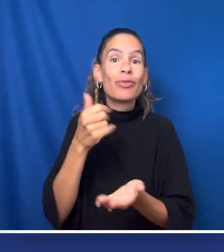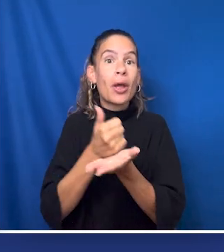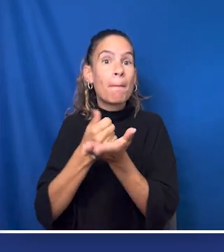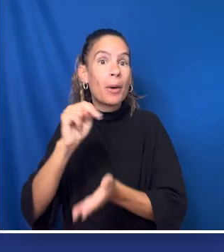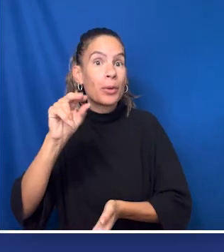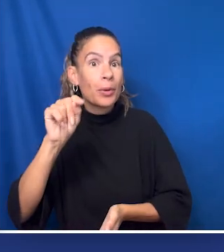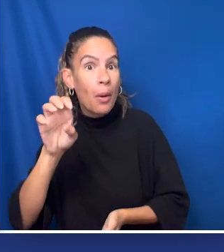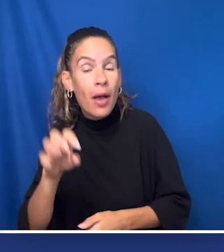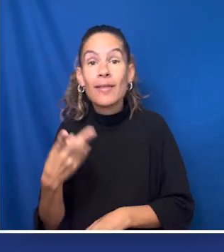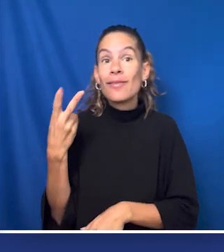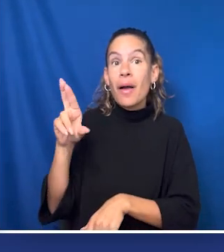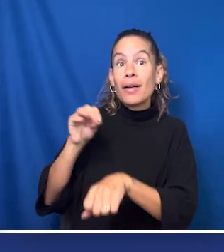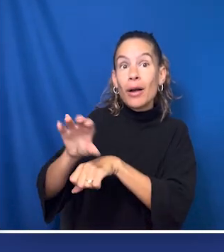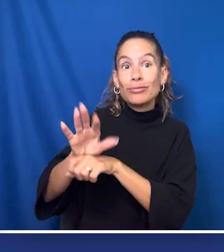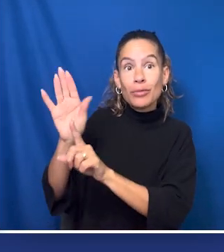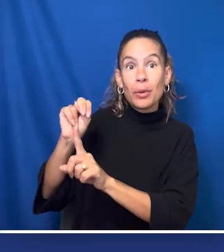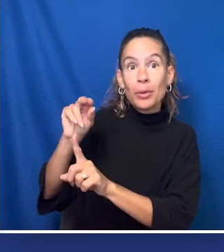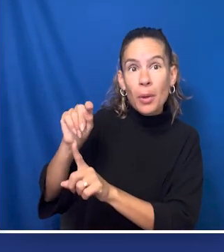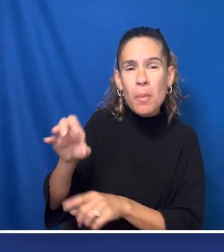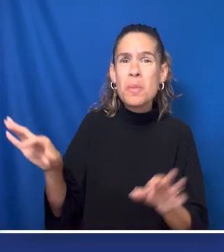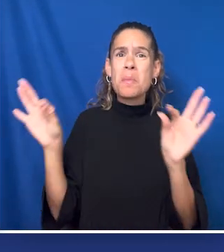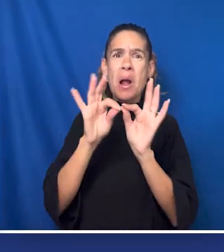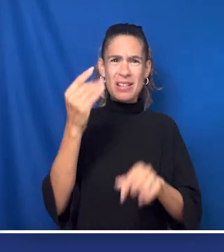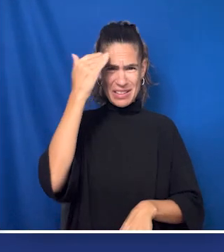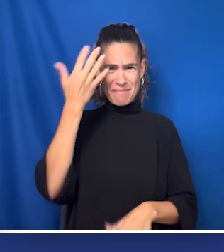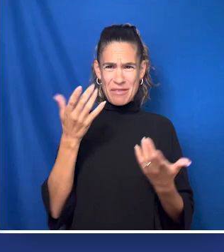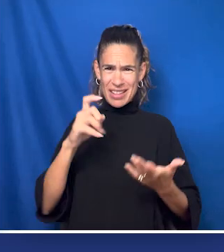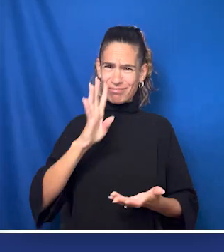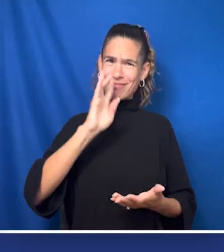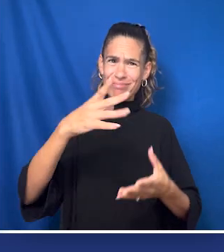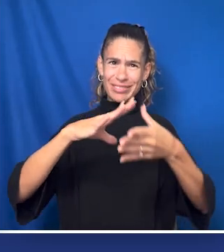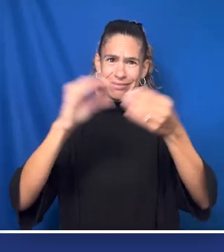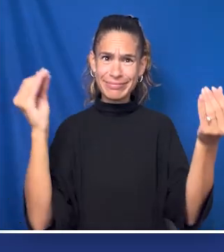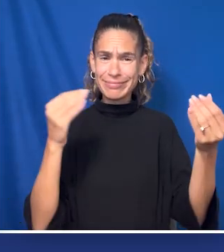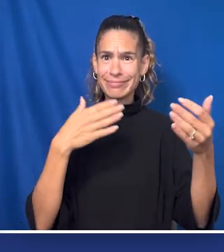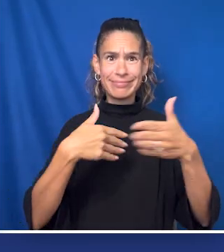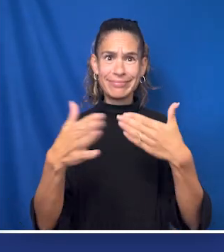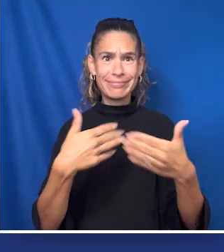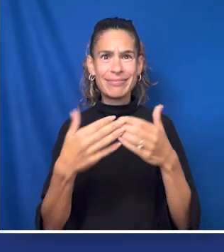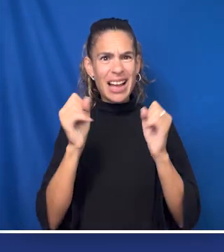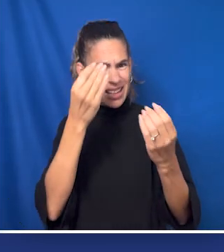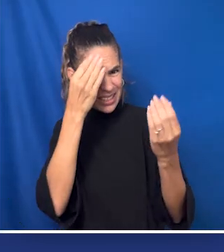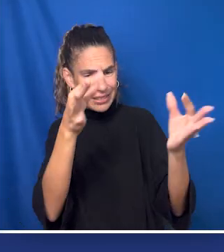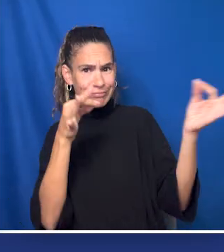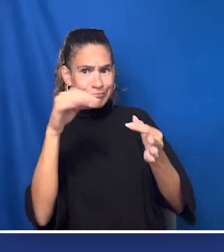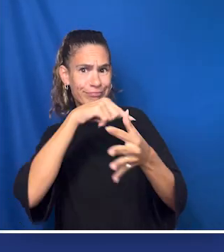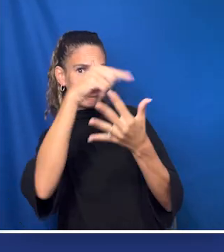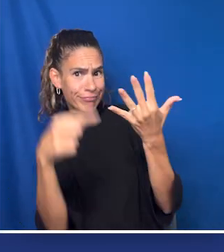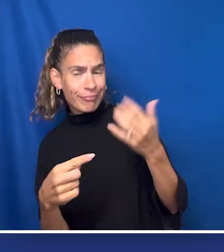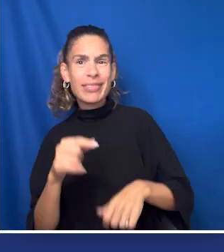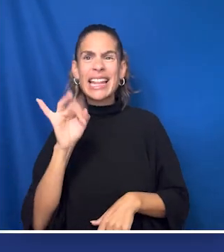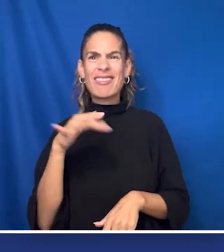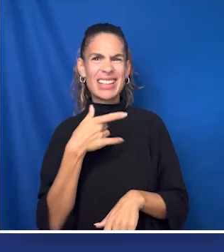a note from a doctor or therapist, or a letter from a vocational rehabilitation counselor. Speak up for what you need, in whatever